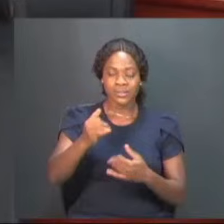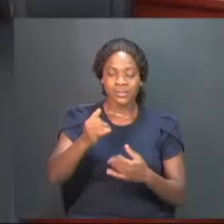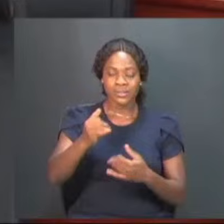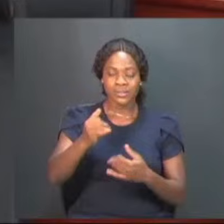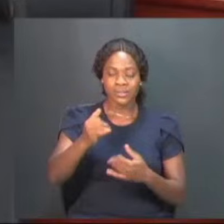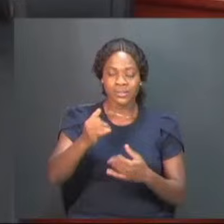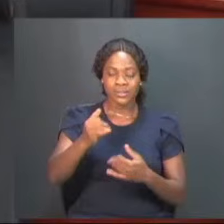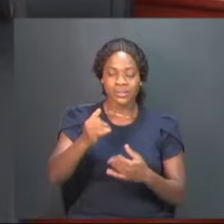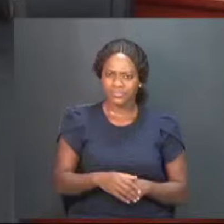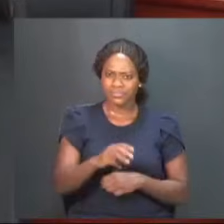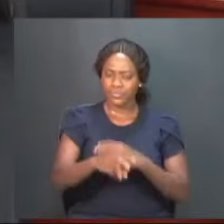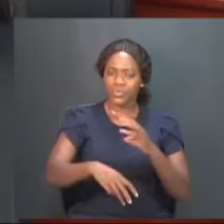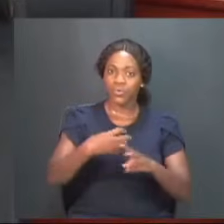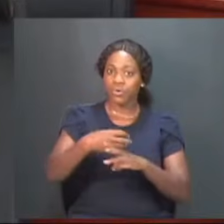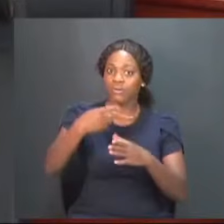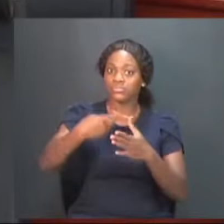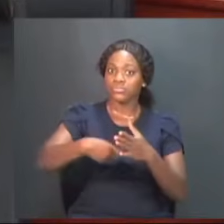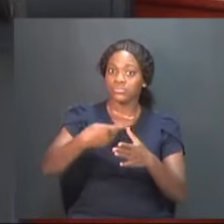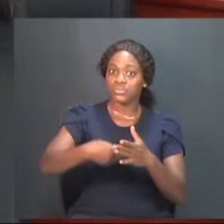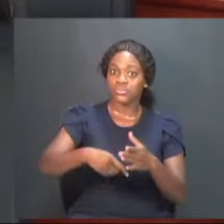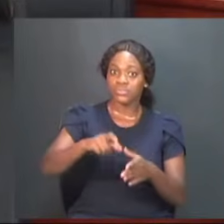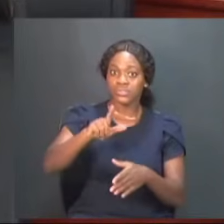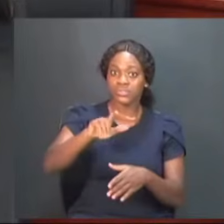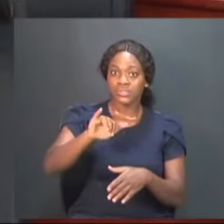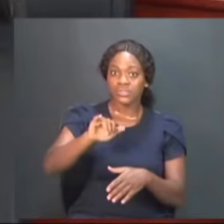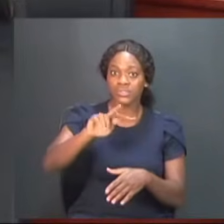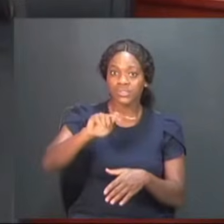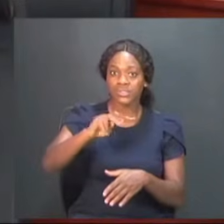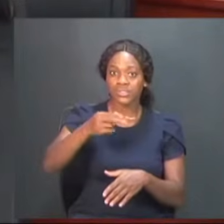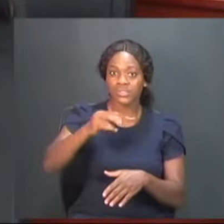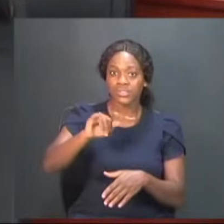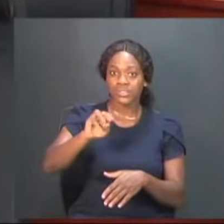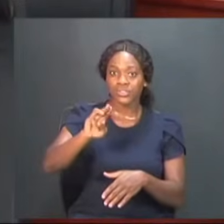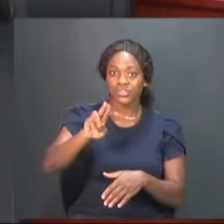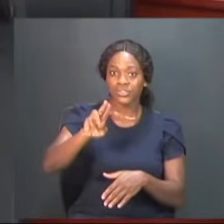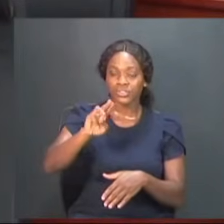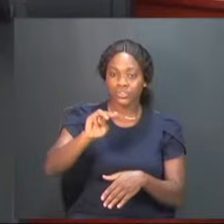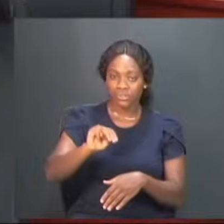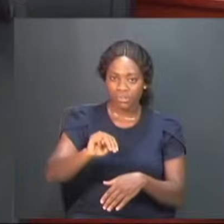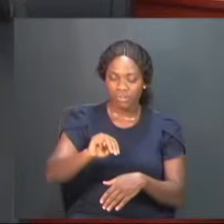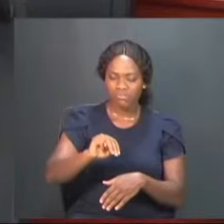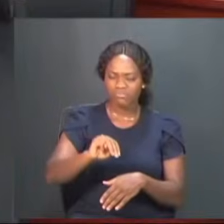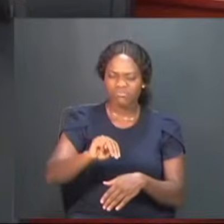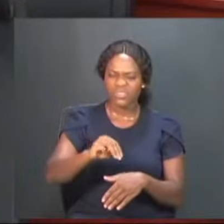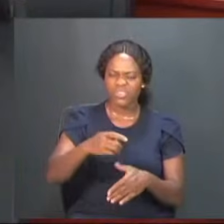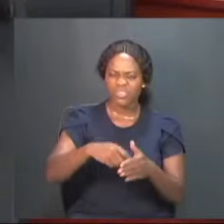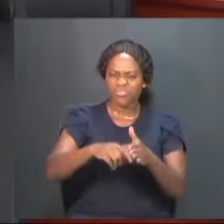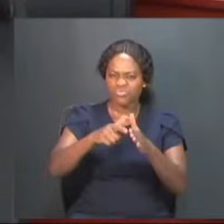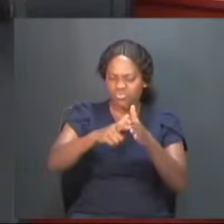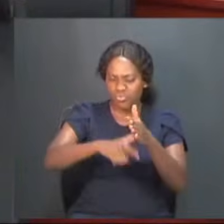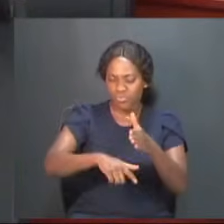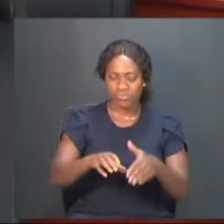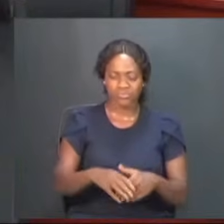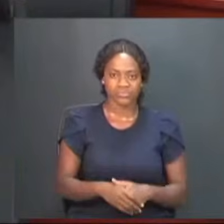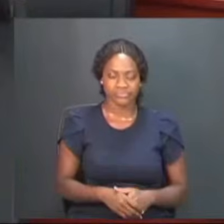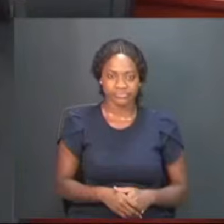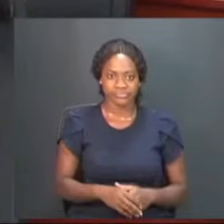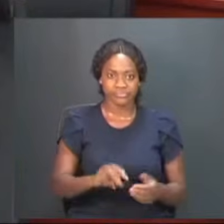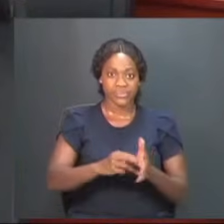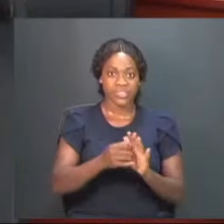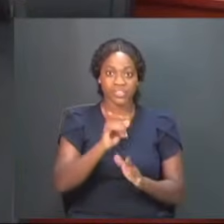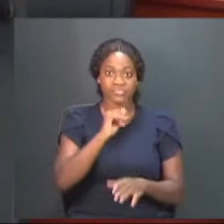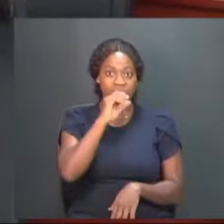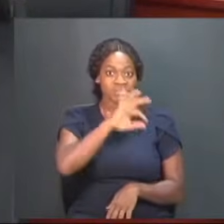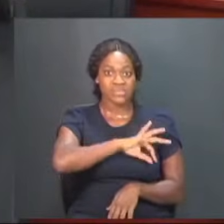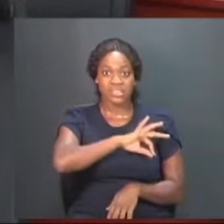collapsed. It collapsed. And therefore, it became a disincentive for anyone to